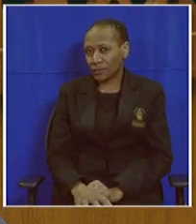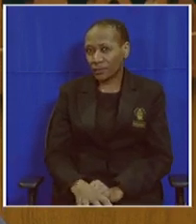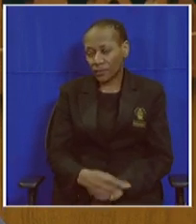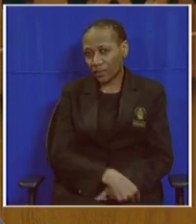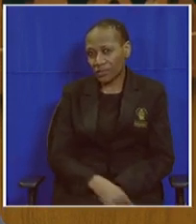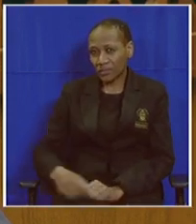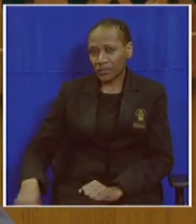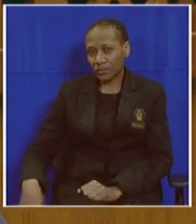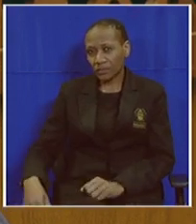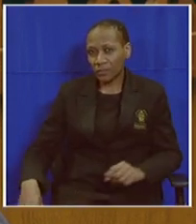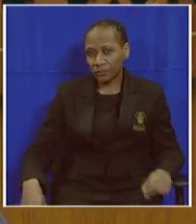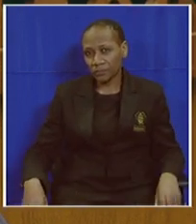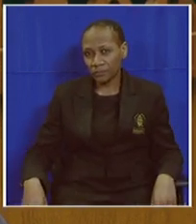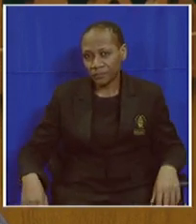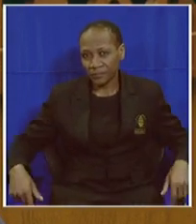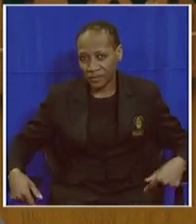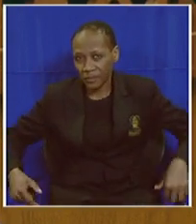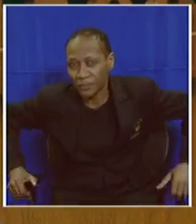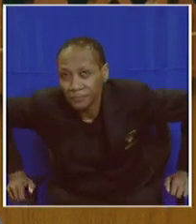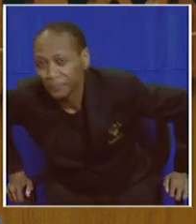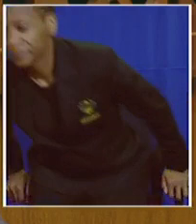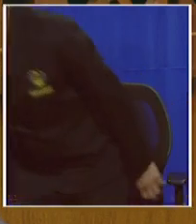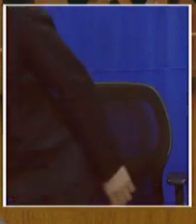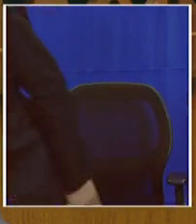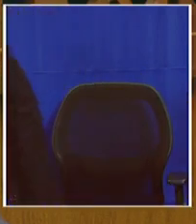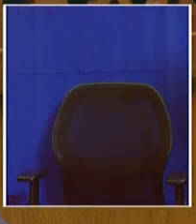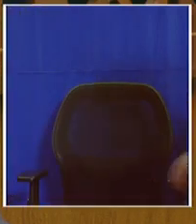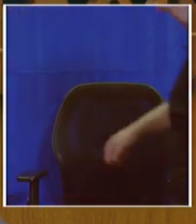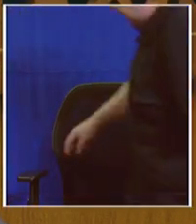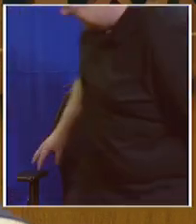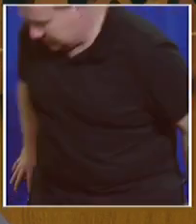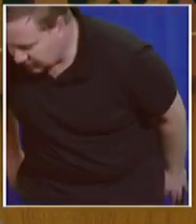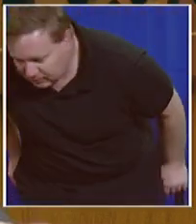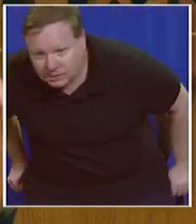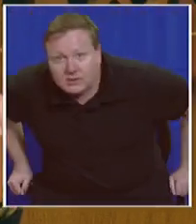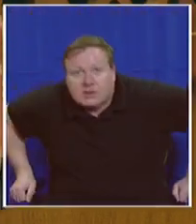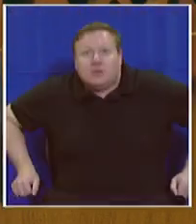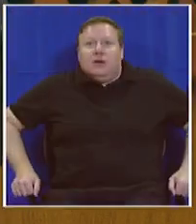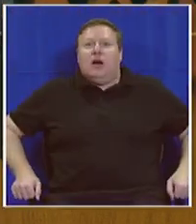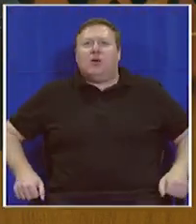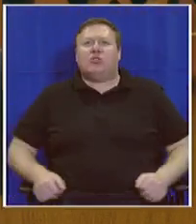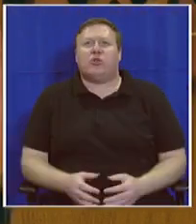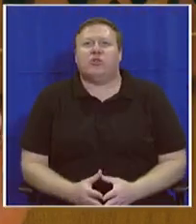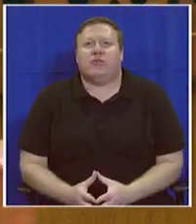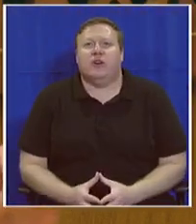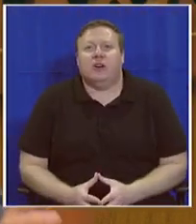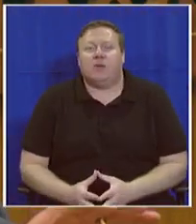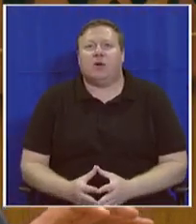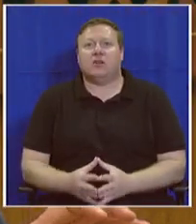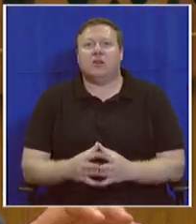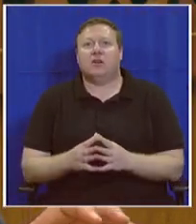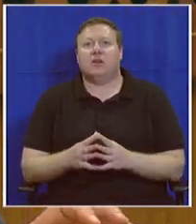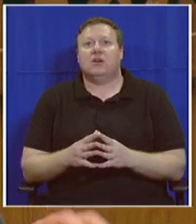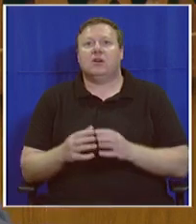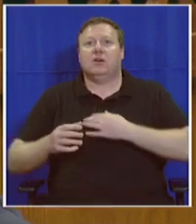deepest condolences to the family, friends of the late Deputy Minister, Honorable B.V. Gloria